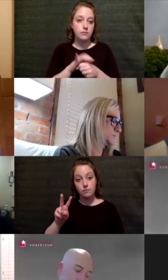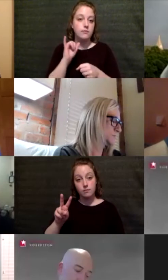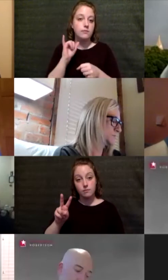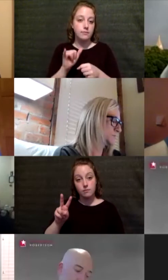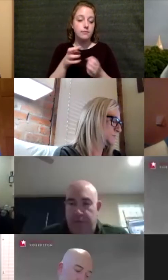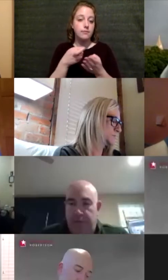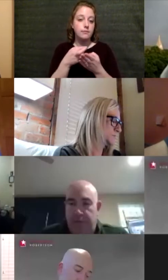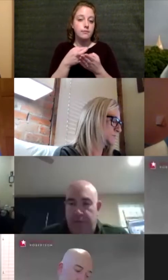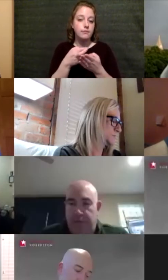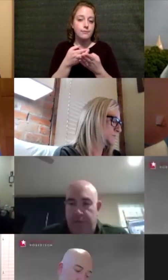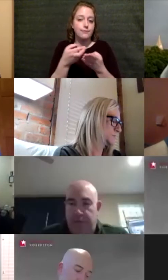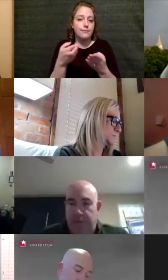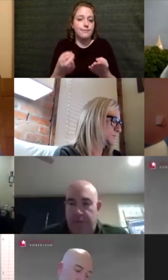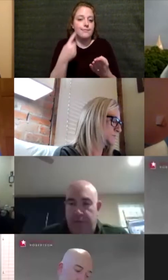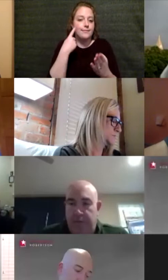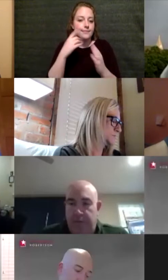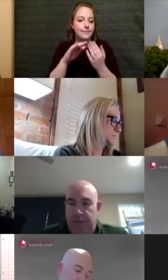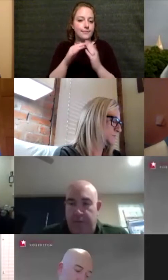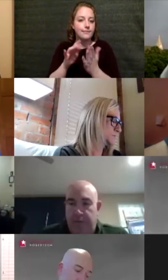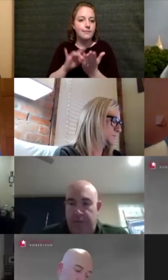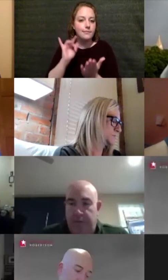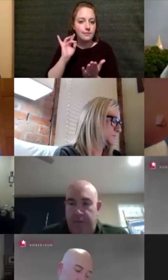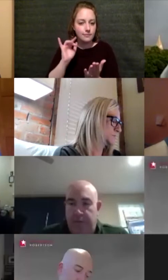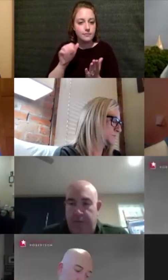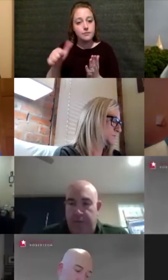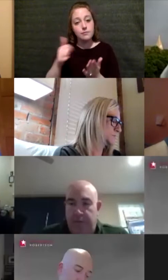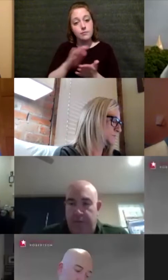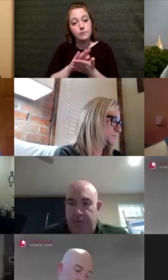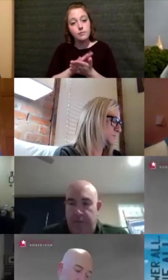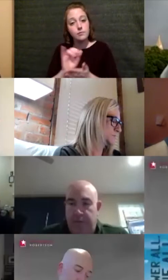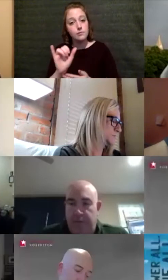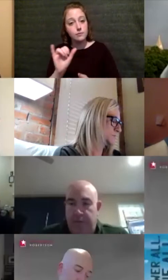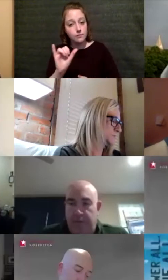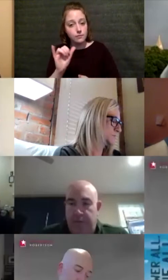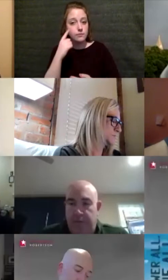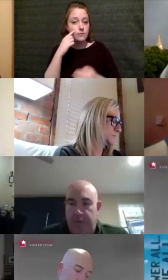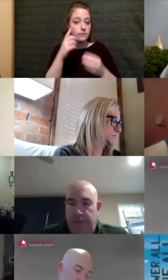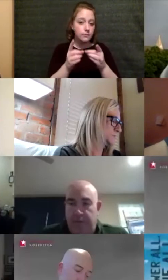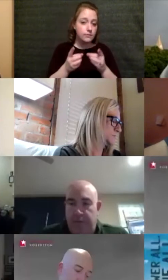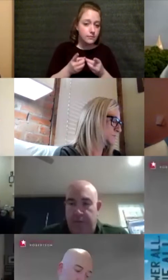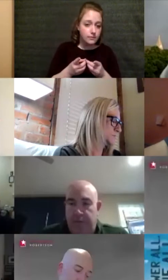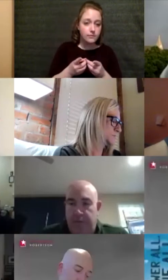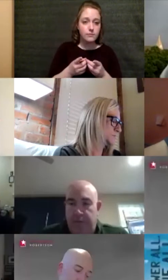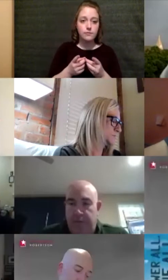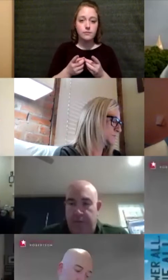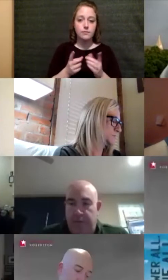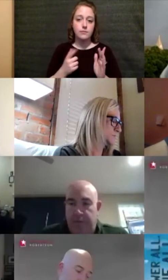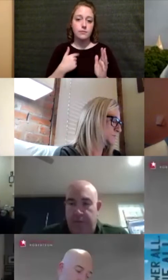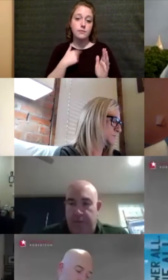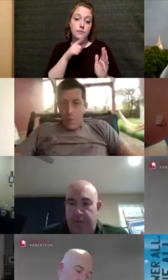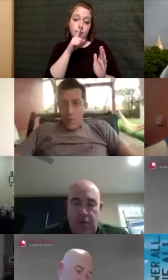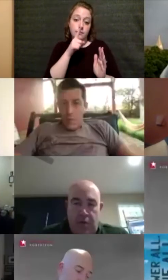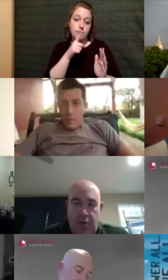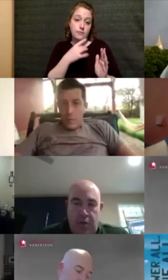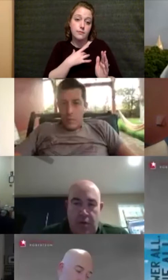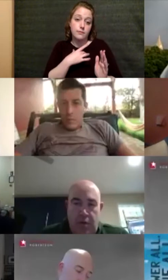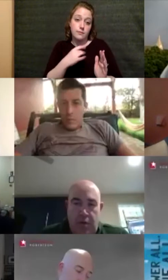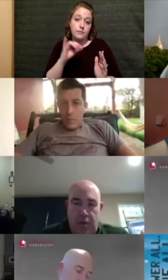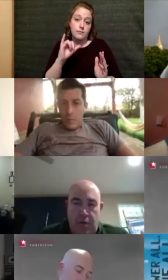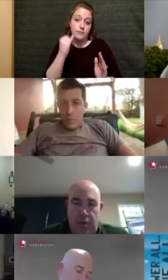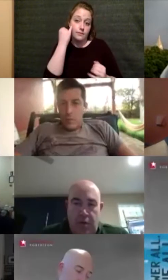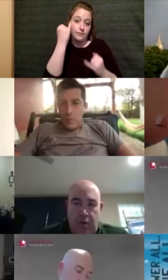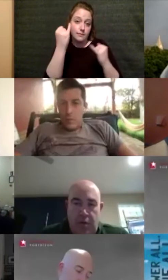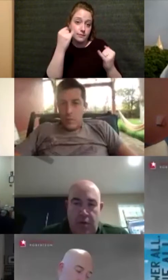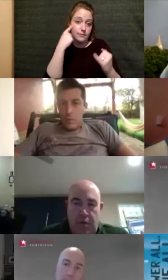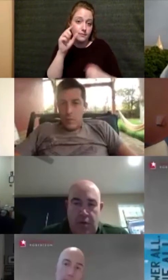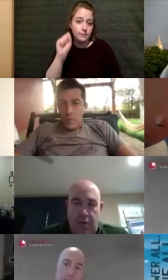the community and even to other schools and to the district. Um, I really liked the idea of having that in South Waco.